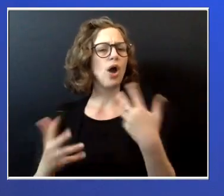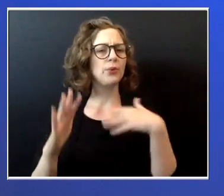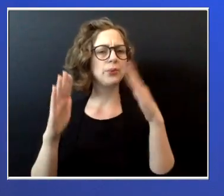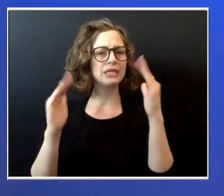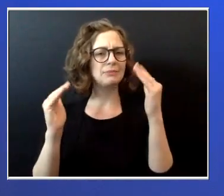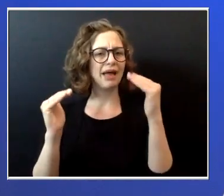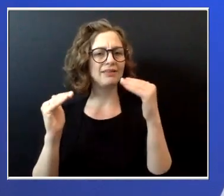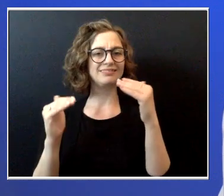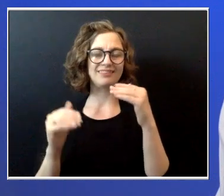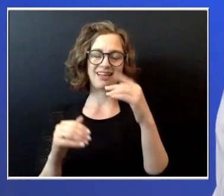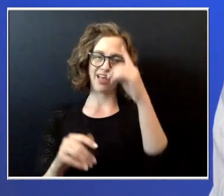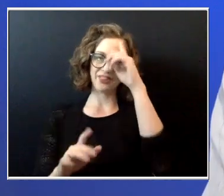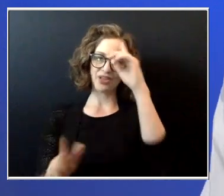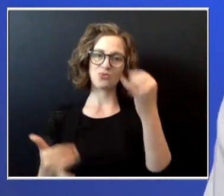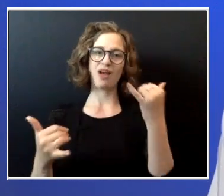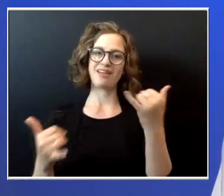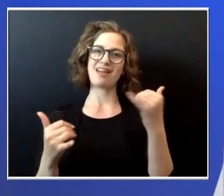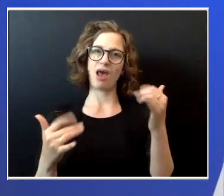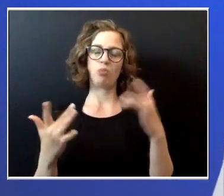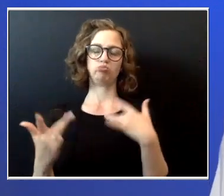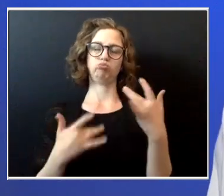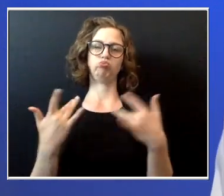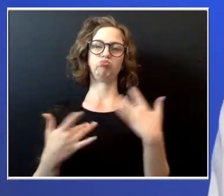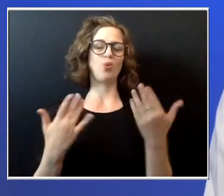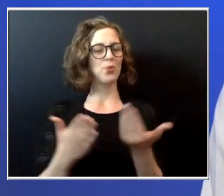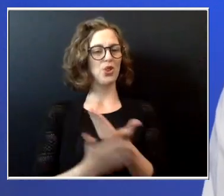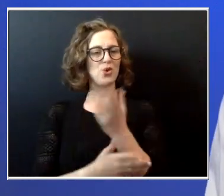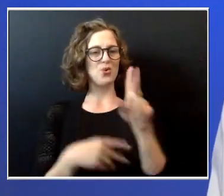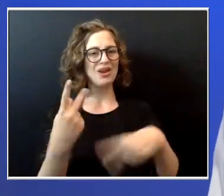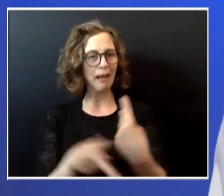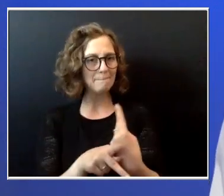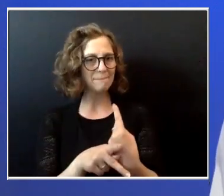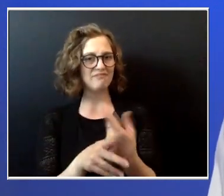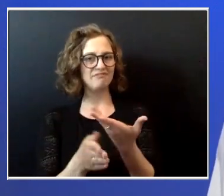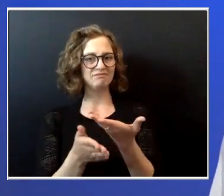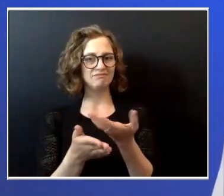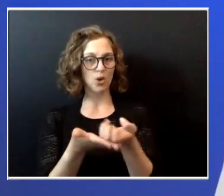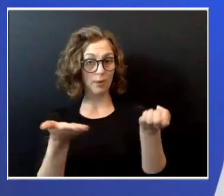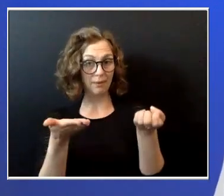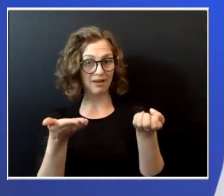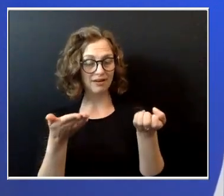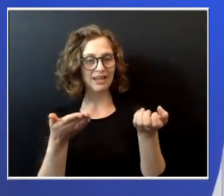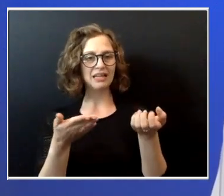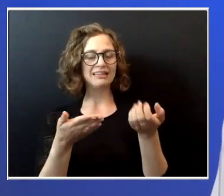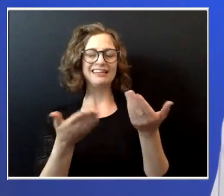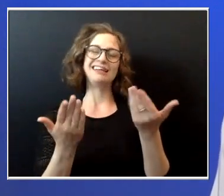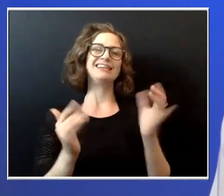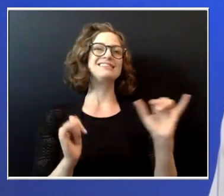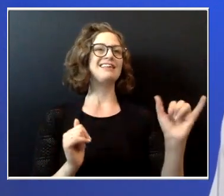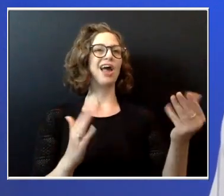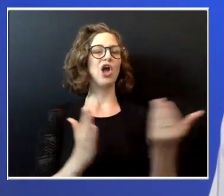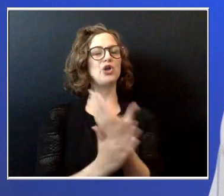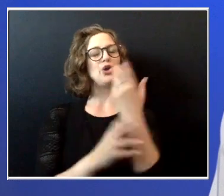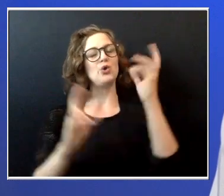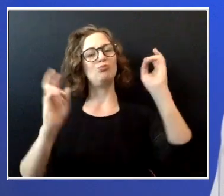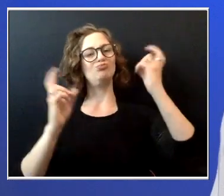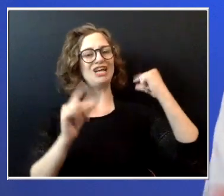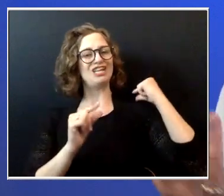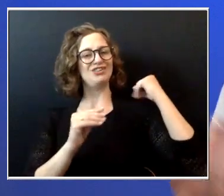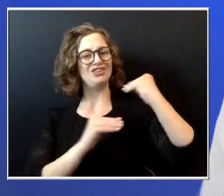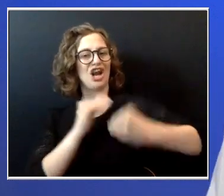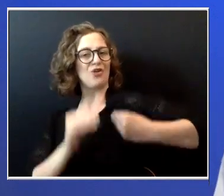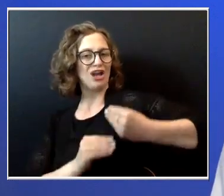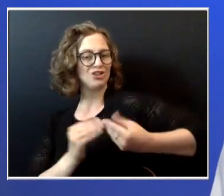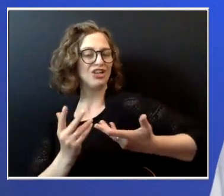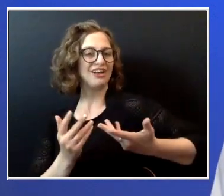this new category of device. It's kind of a new generation of tinnitus treatment in my mind. And even Apple today announced